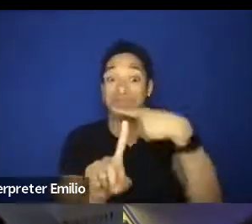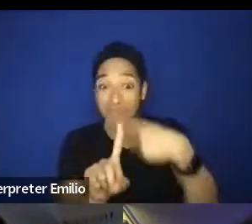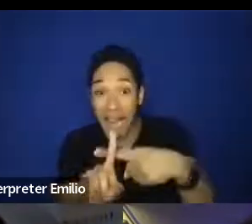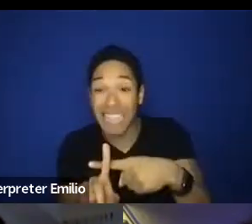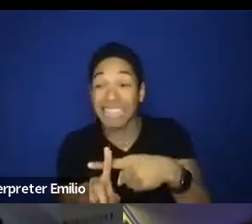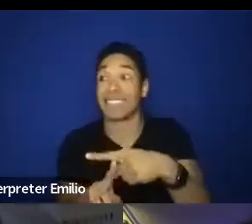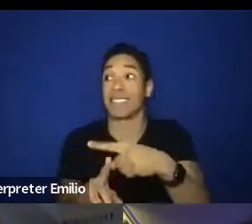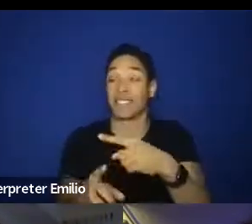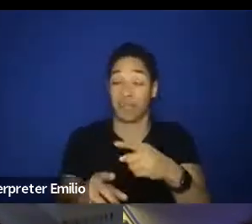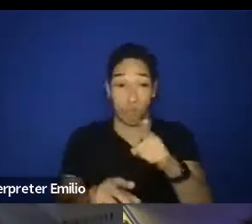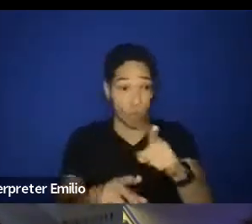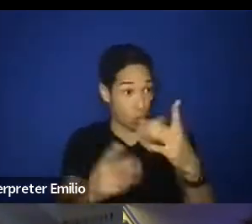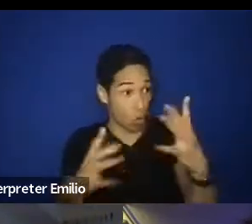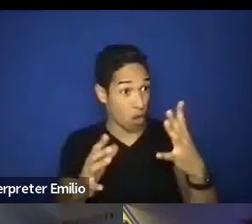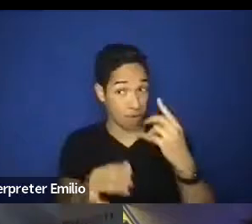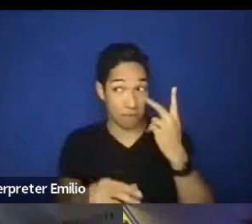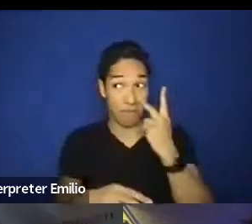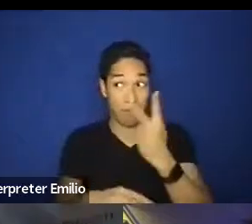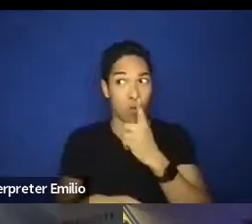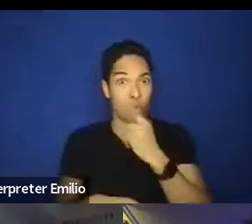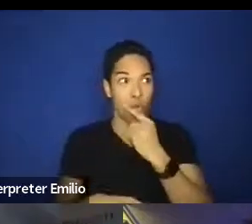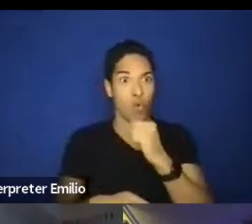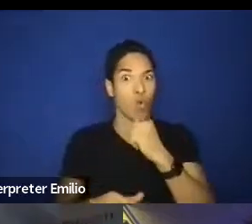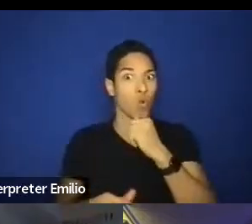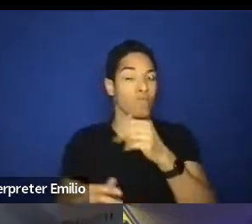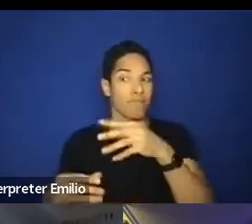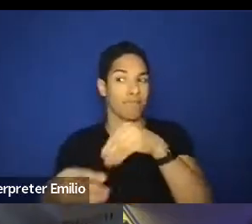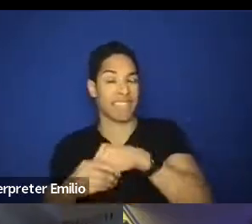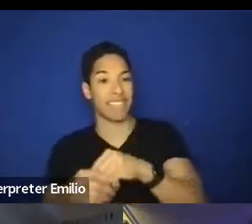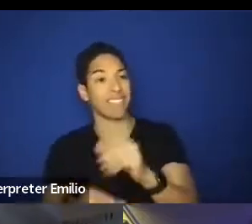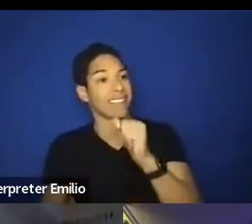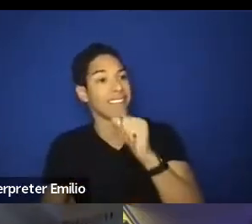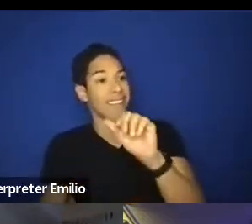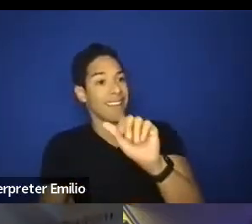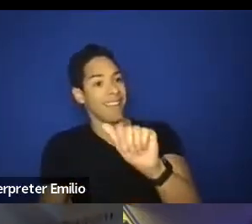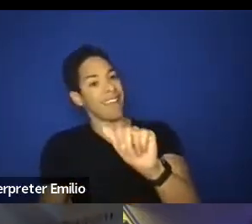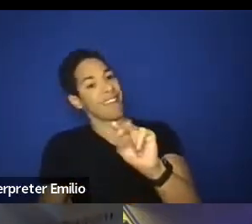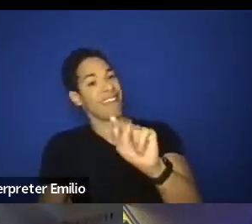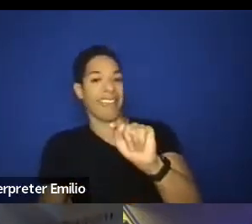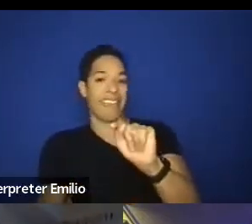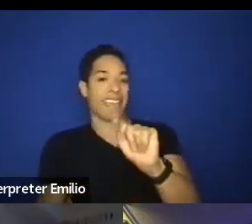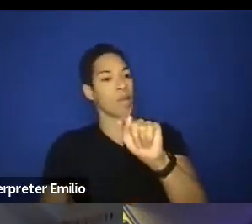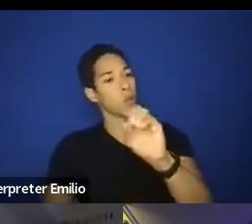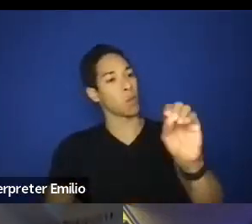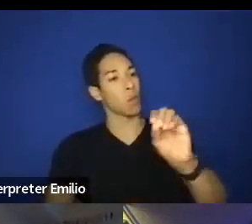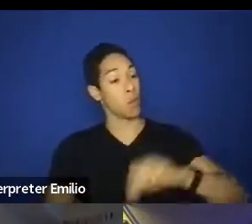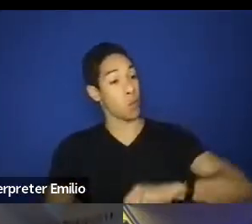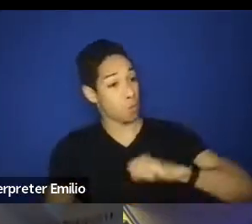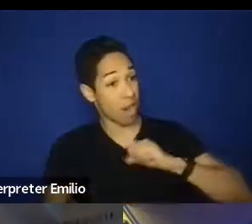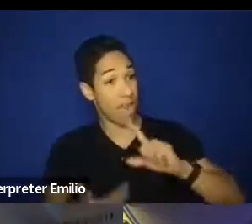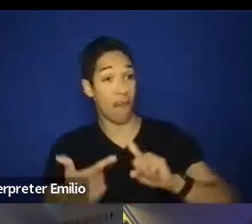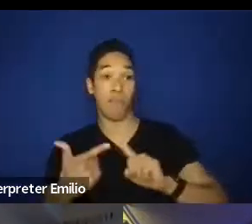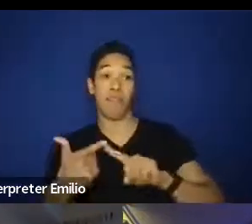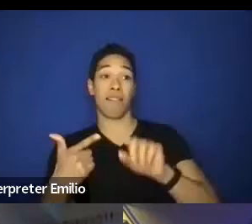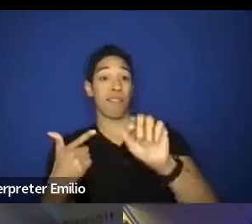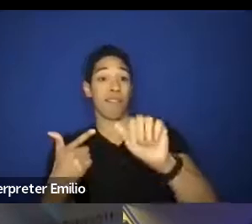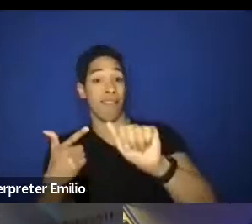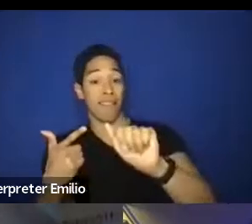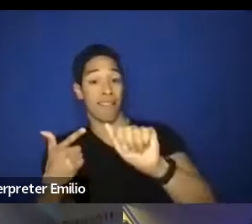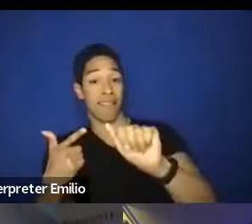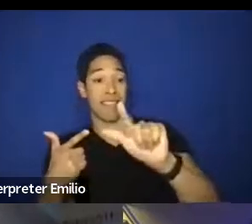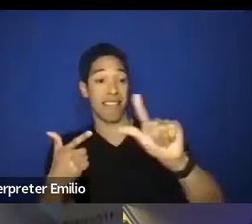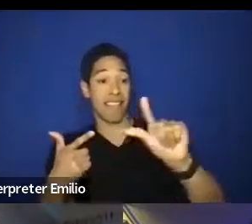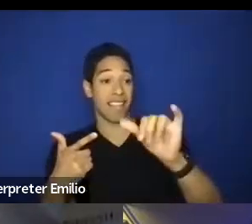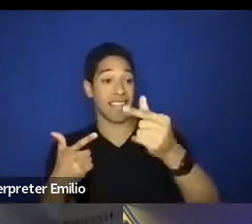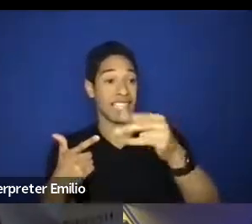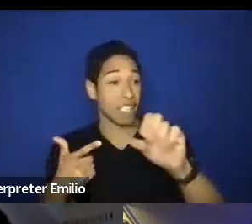to find out who was swinging at Ain't Too Proud, who was swinging at On Your Feet, who was swinging at Allegiance or